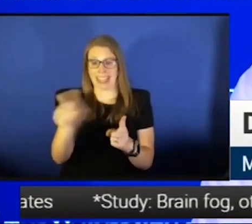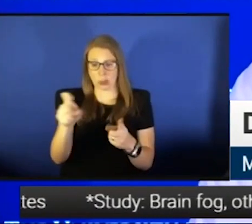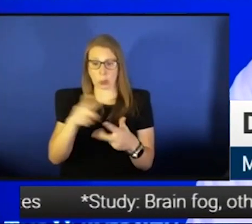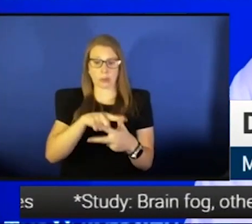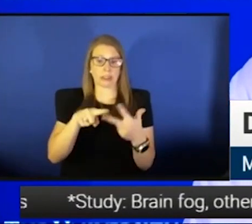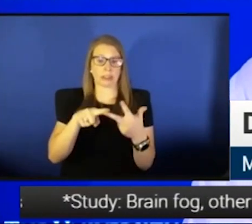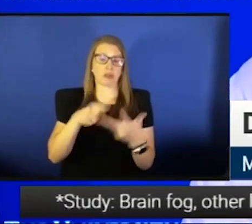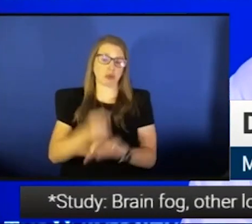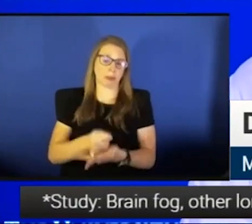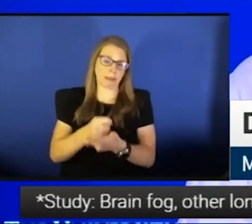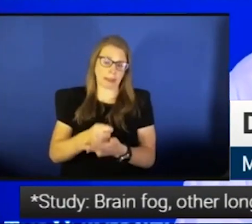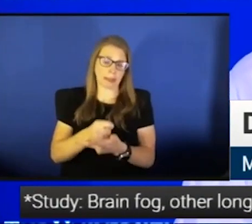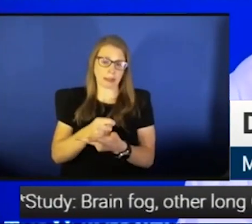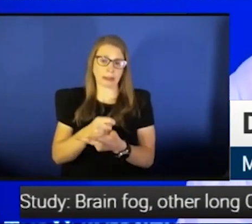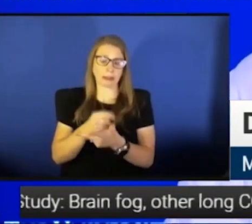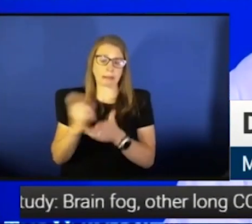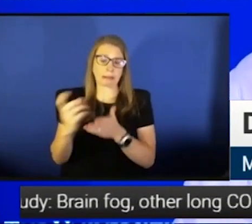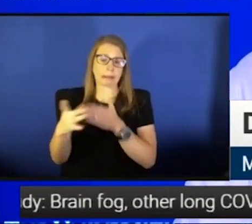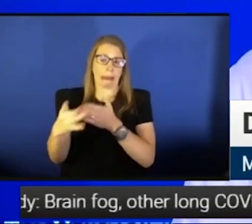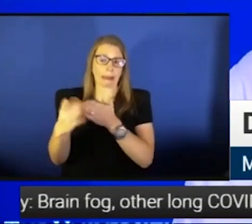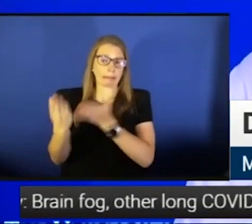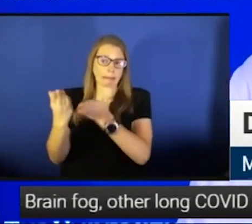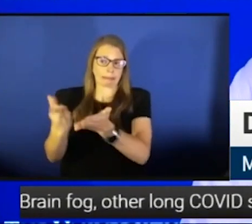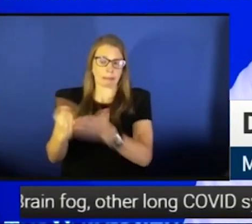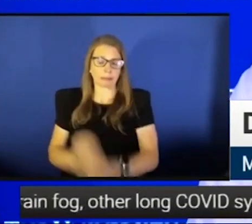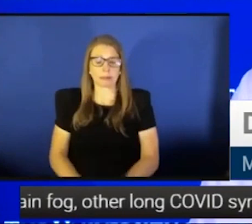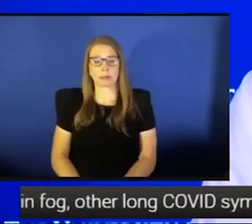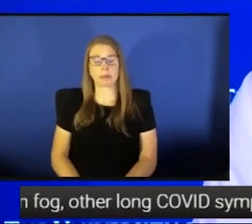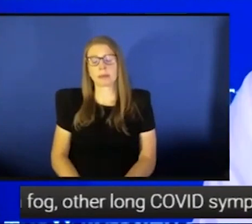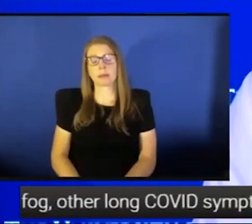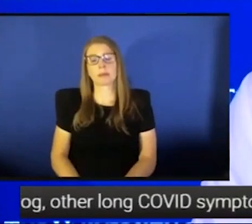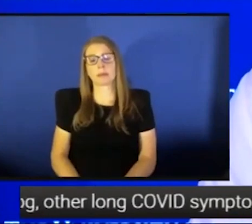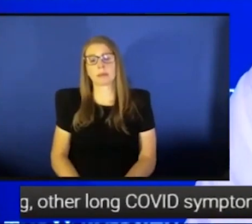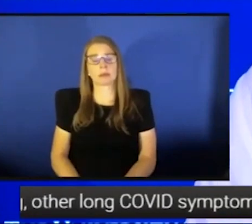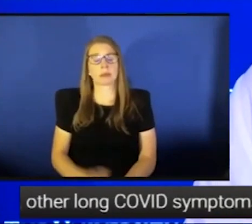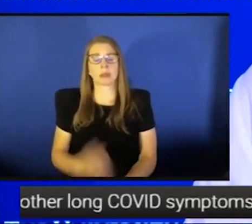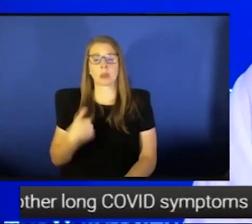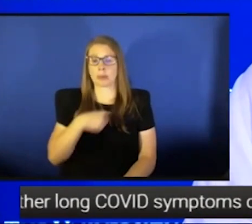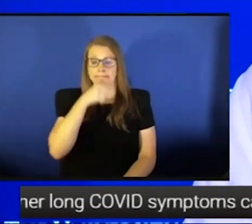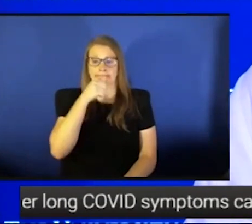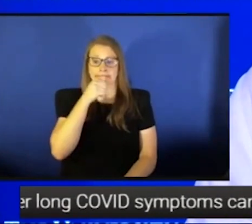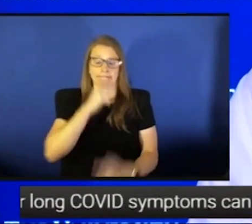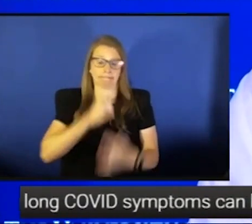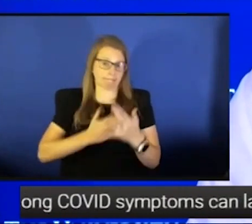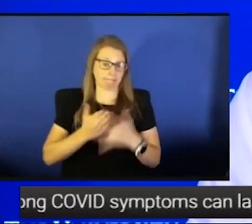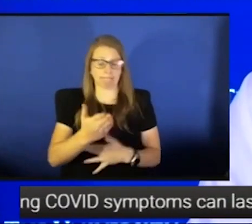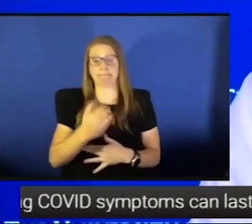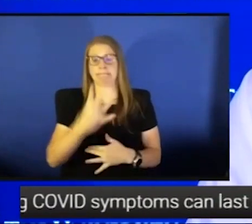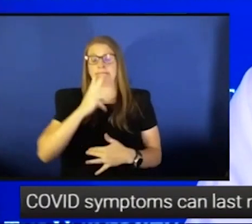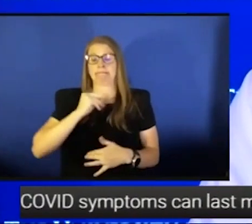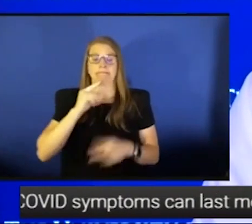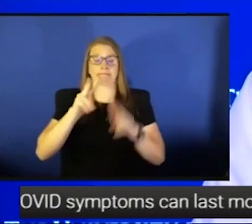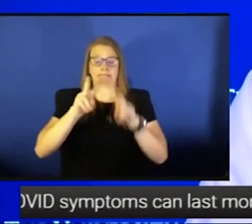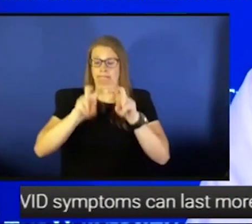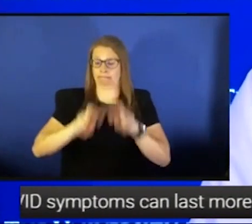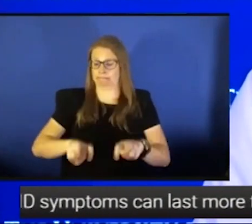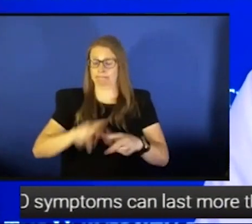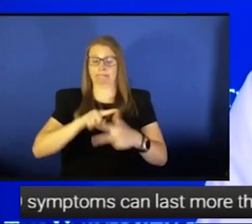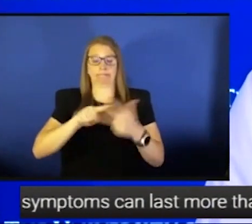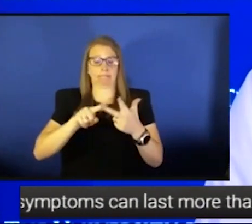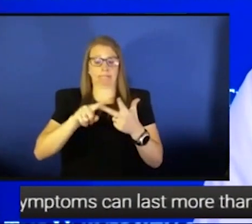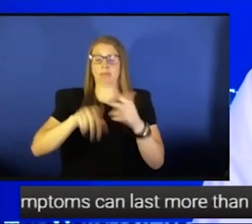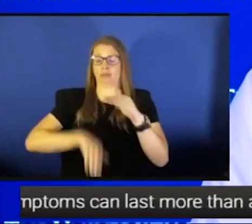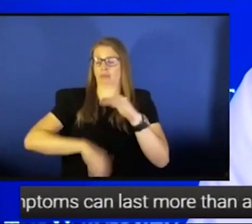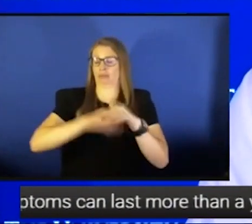treatment guidance. And so I think as we continue to move through this, we will continue to look at that and be able to optimize